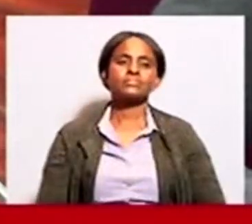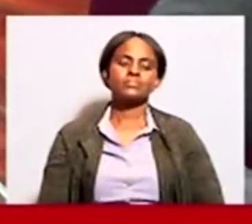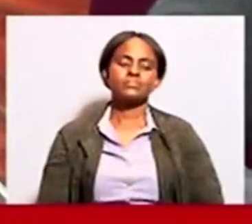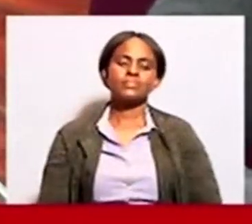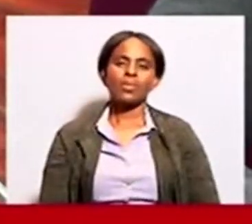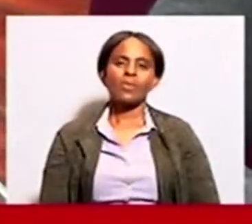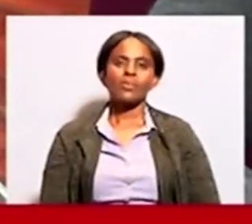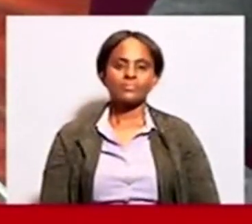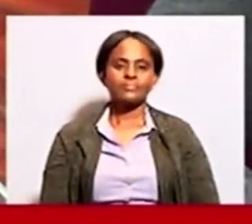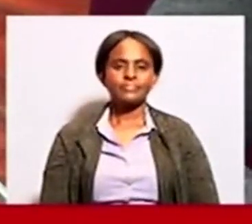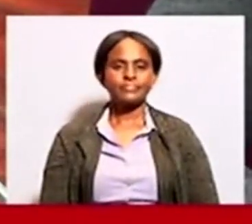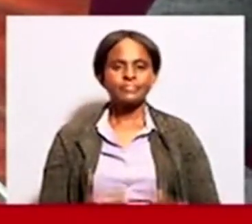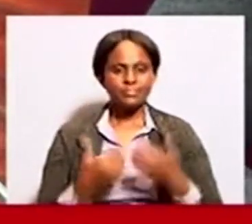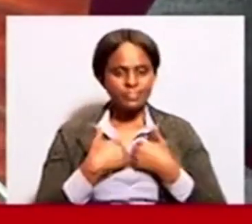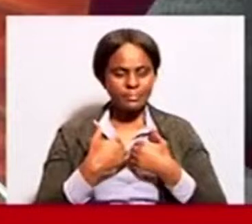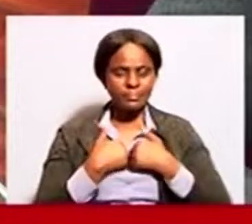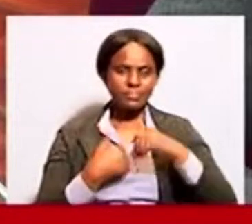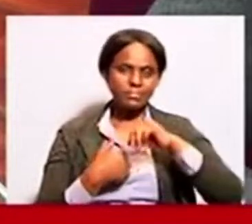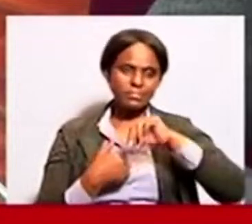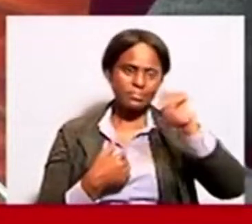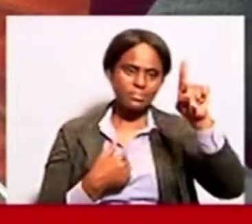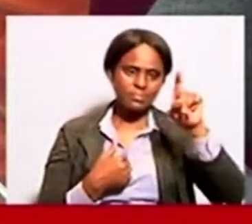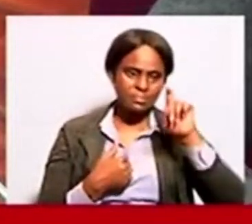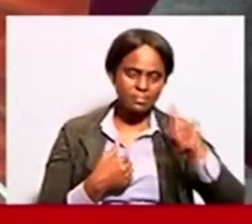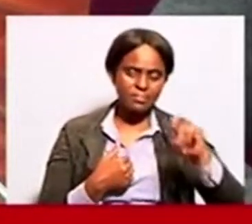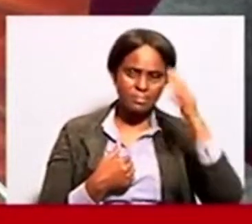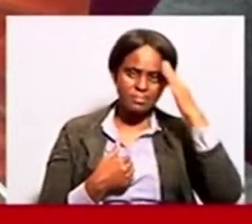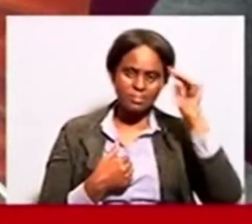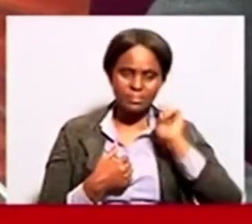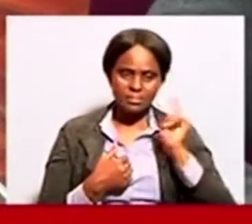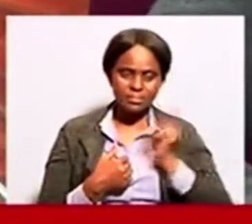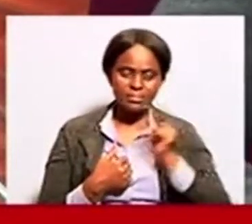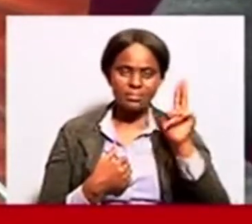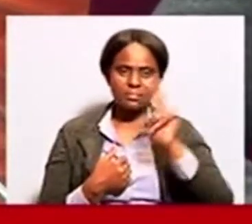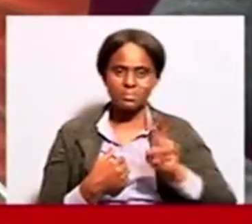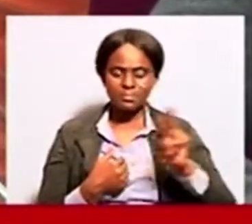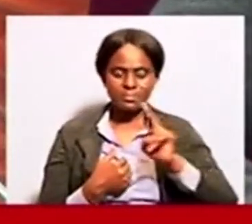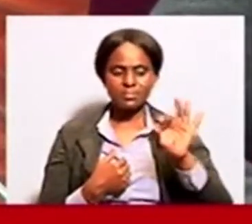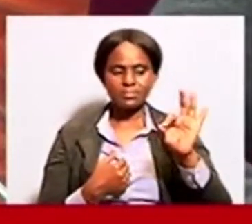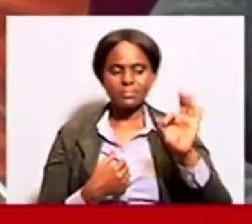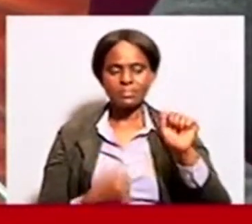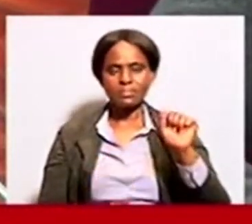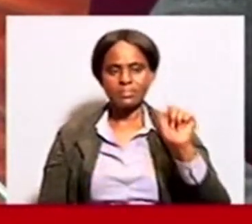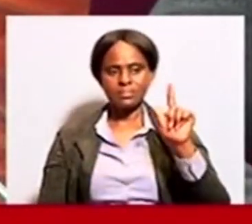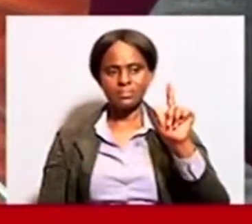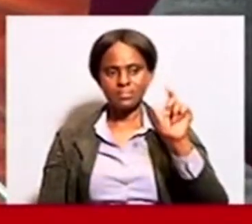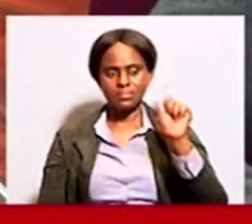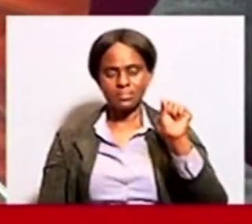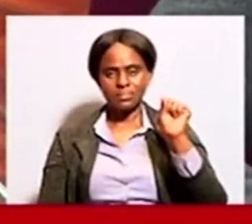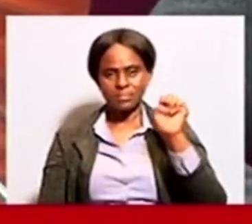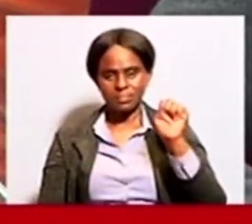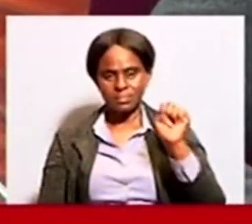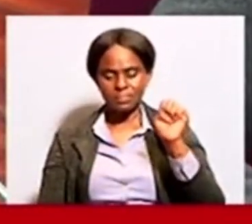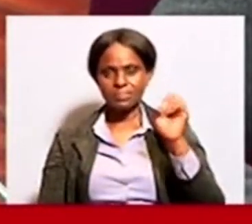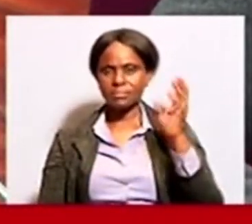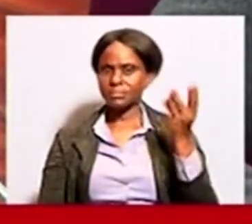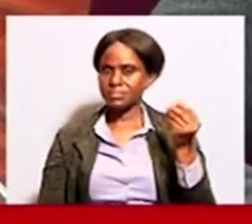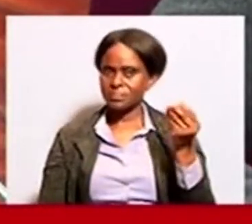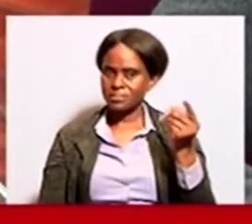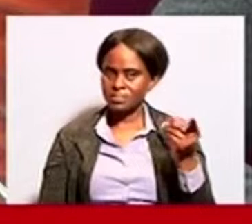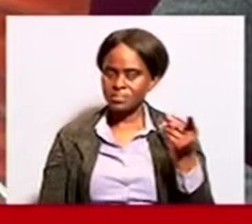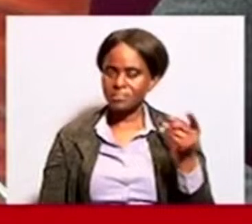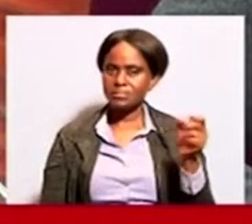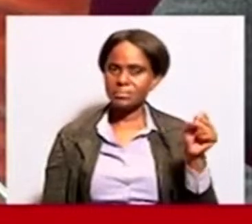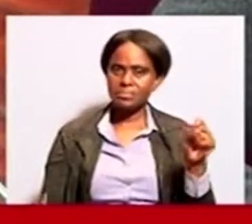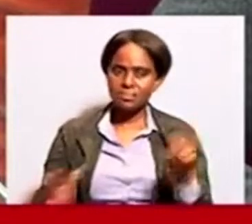Yes. There is a question why we opted to use force account when initially this was put on a full